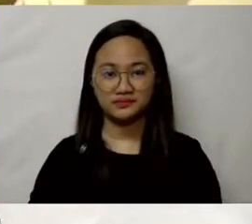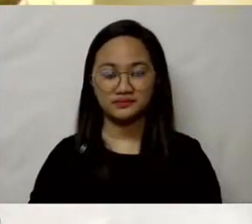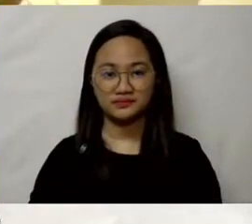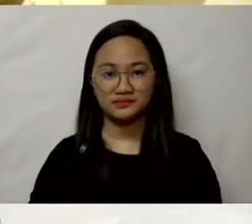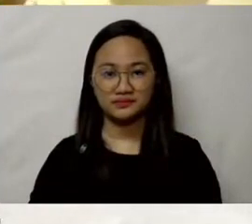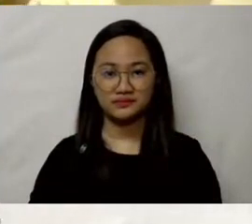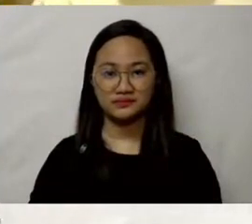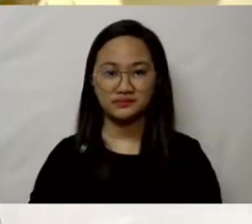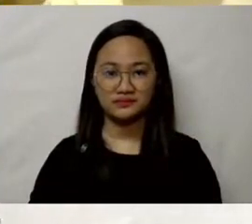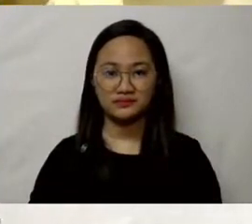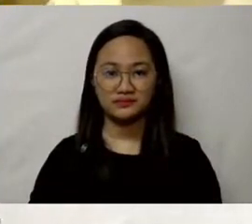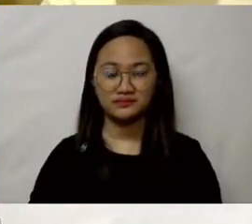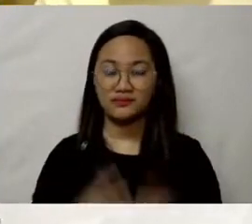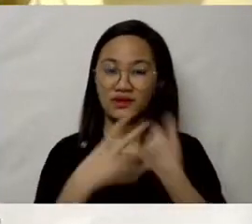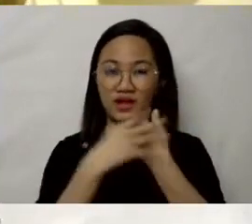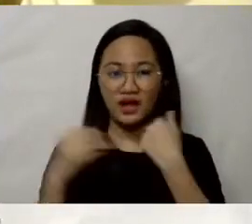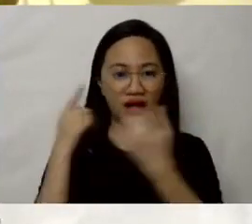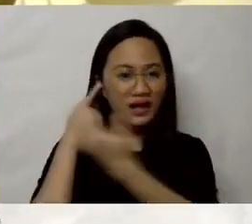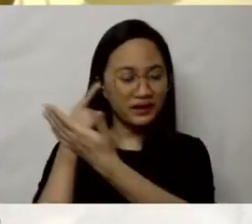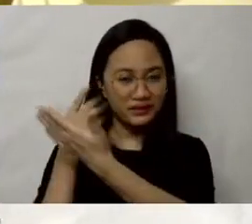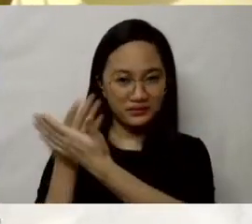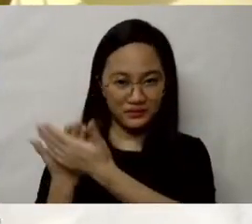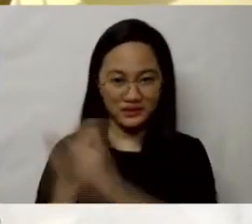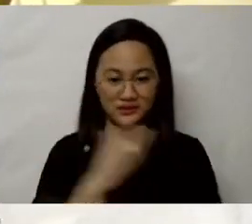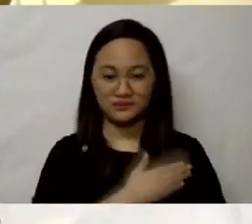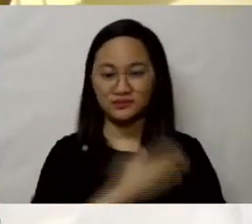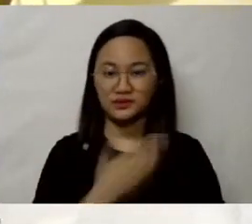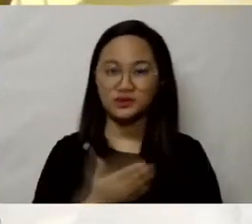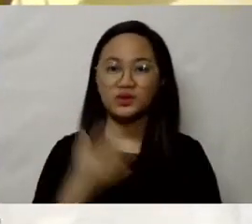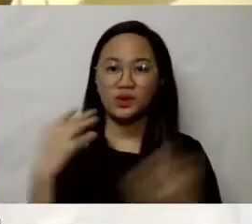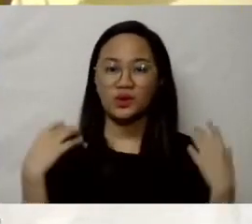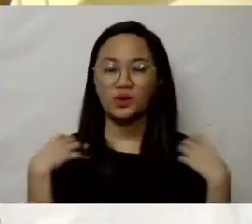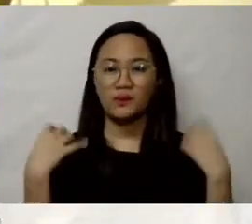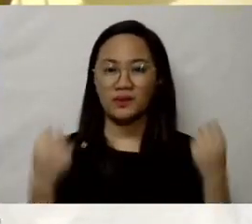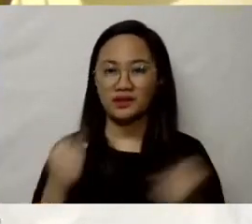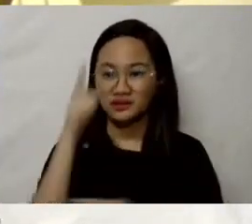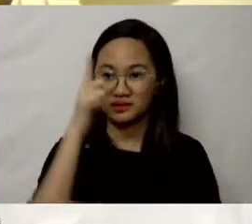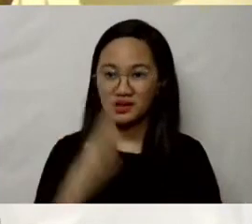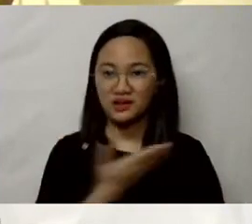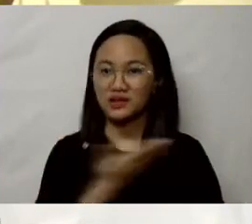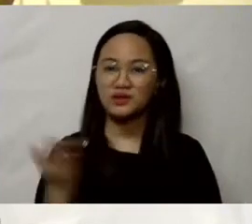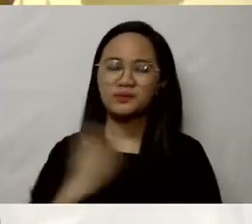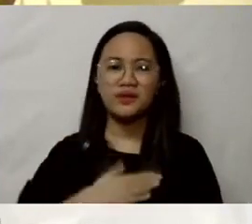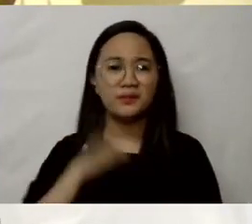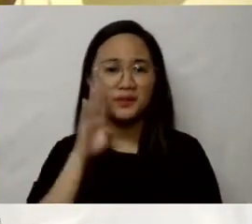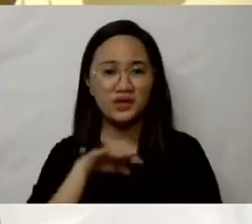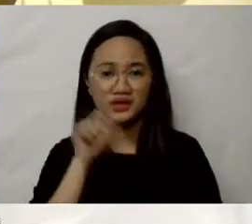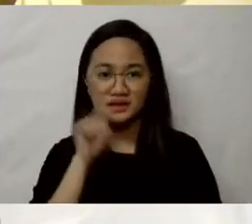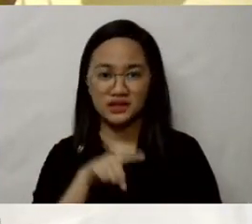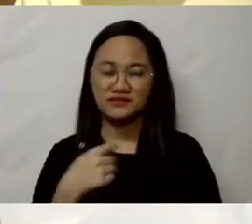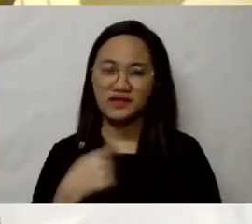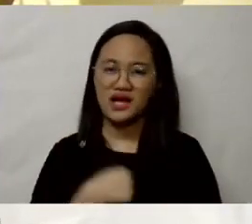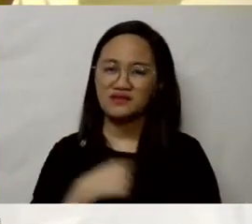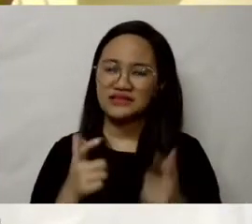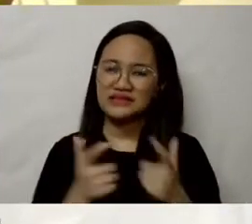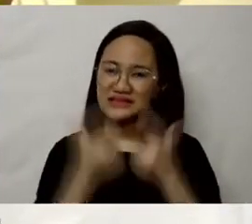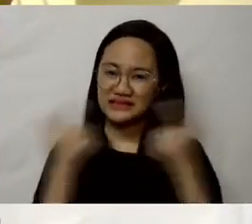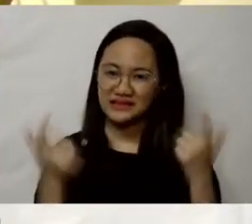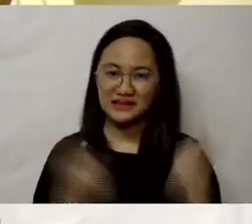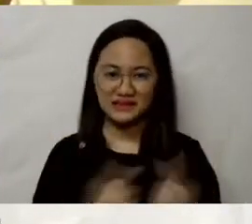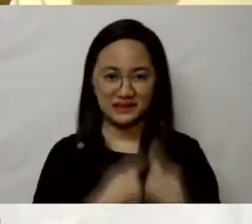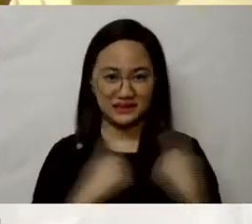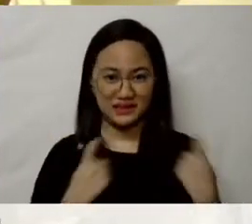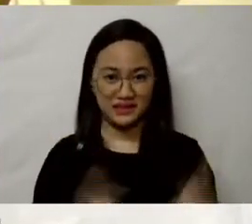I confess to Almighty God and to you, my brothers and sisters, that I have greatly sinned in